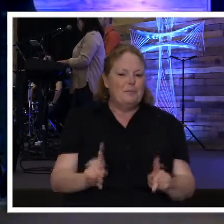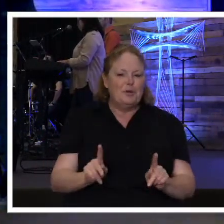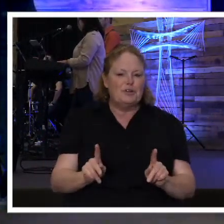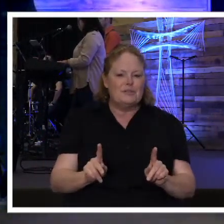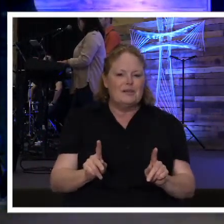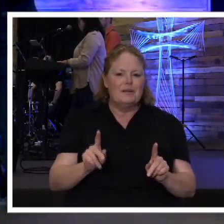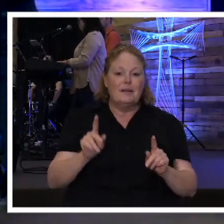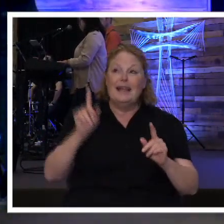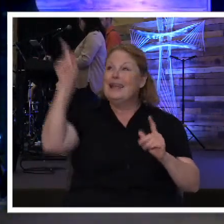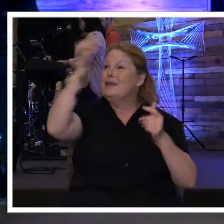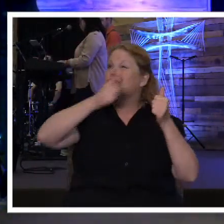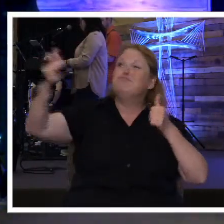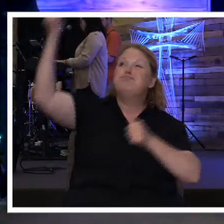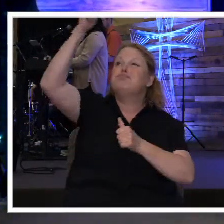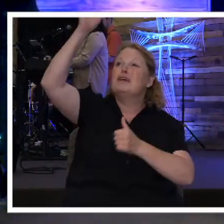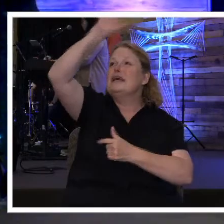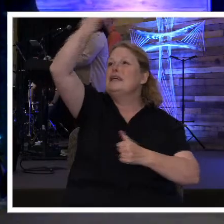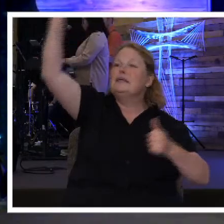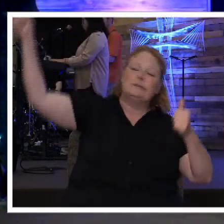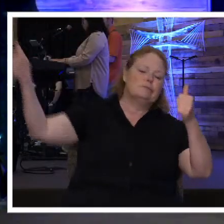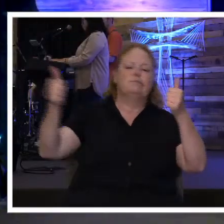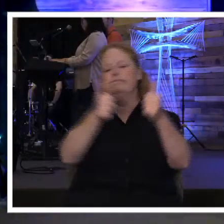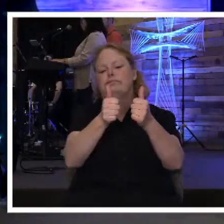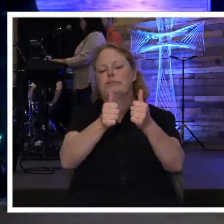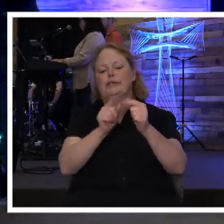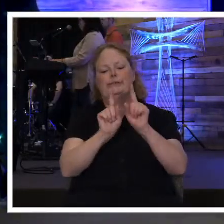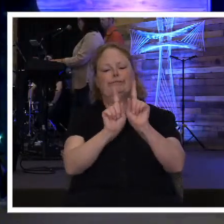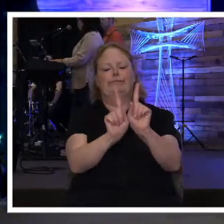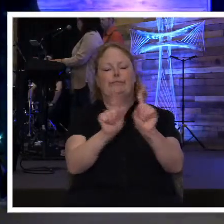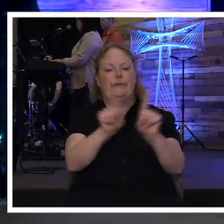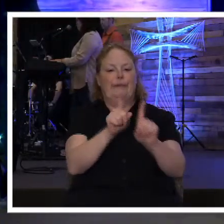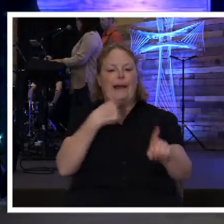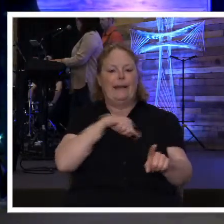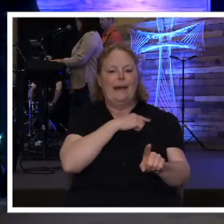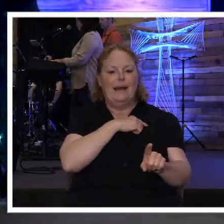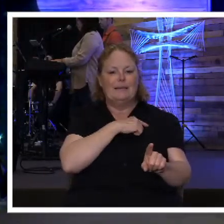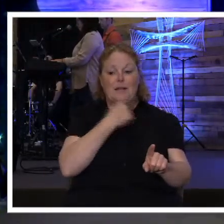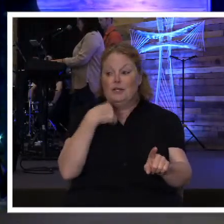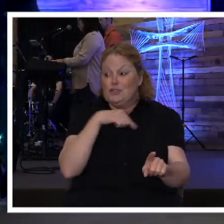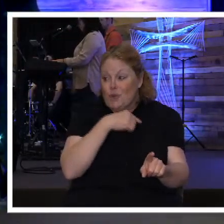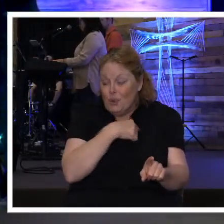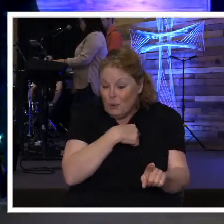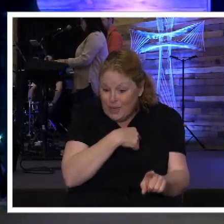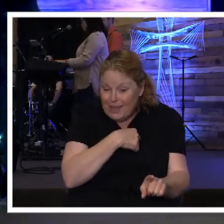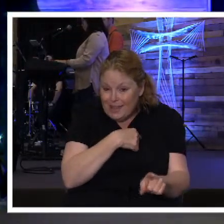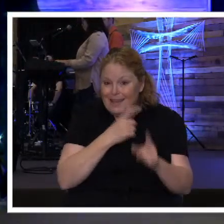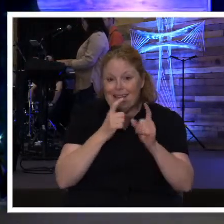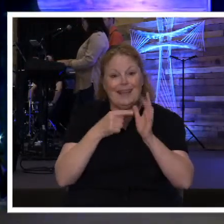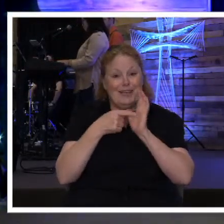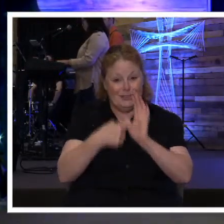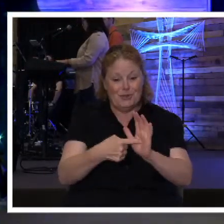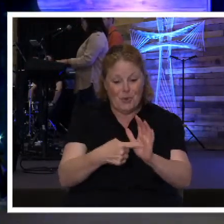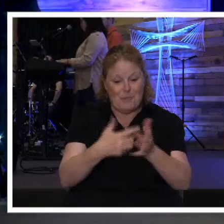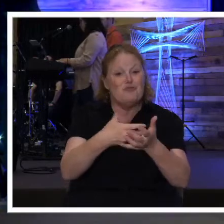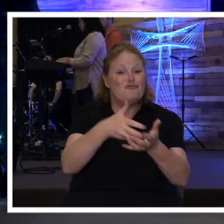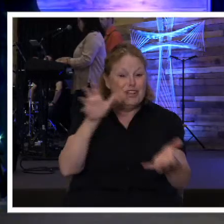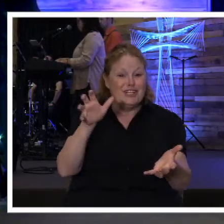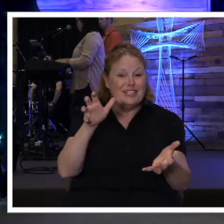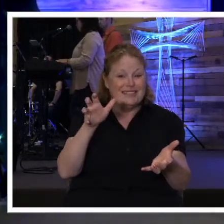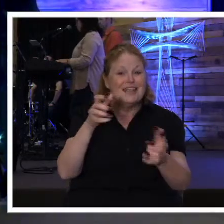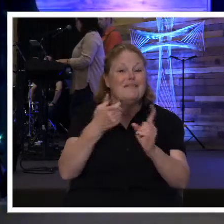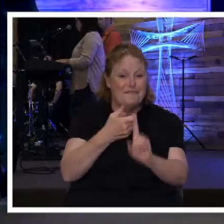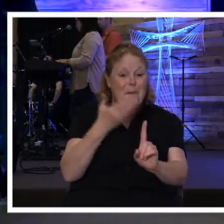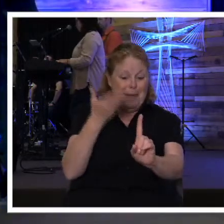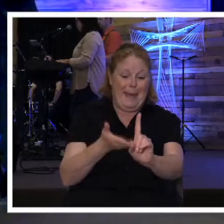we are, so that through his poverty, he might bring us to places of riches in him. You see,